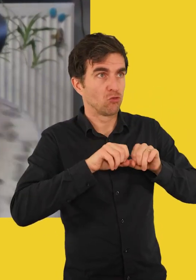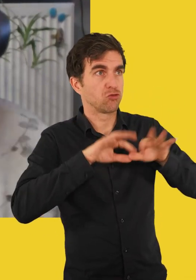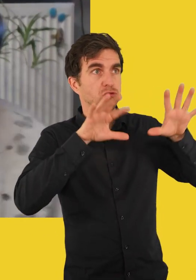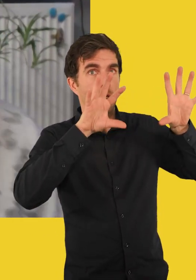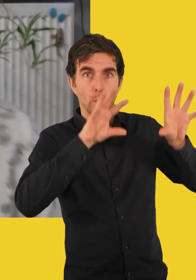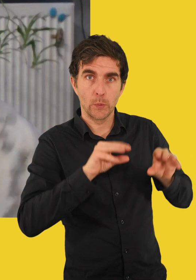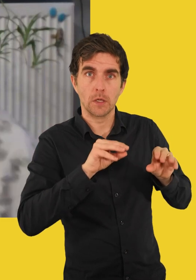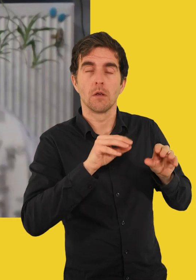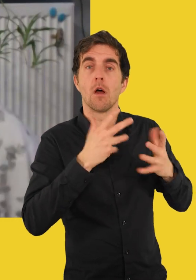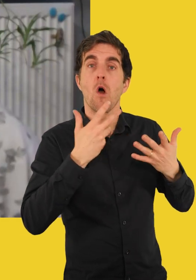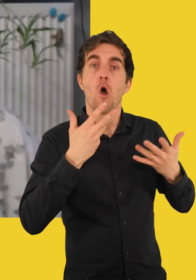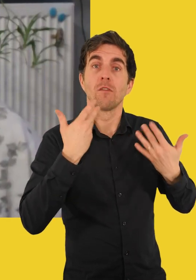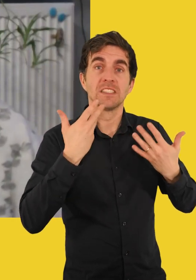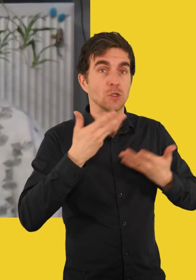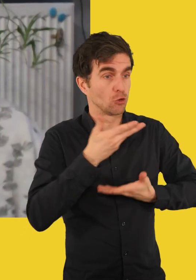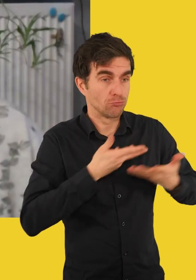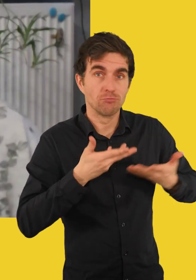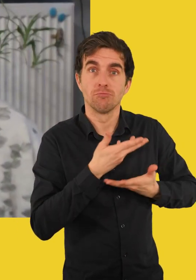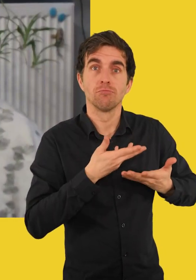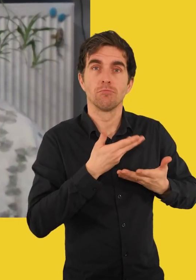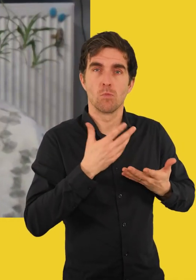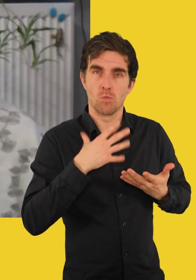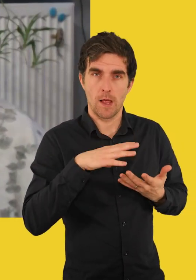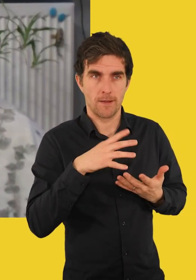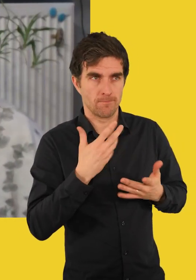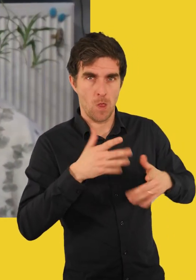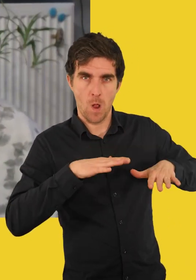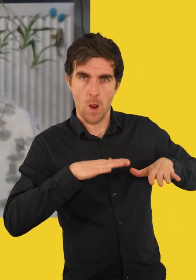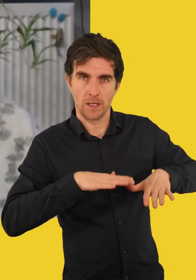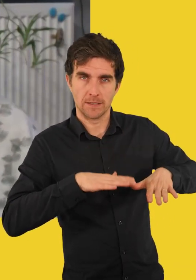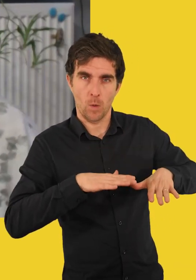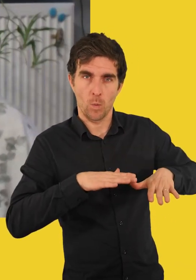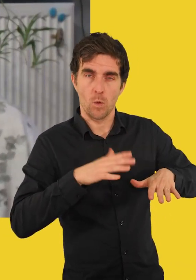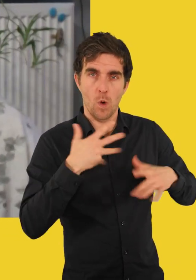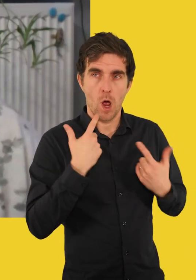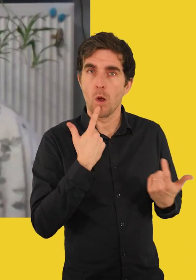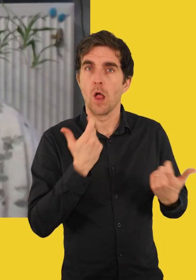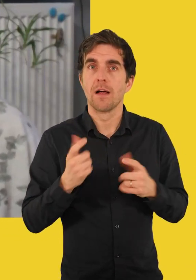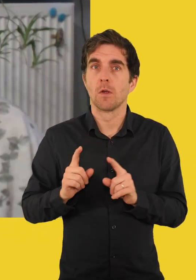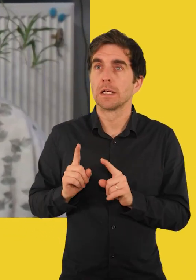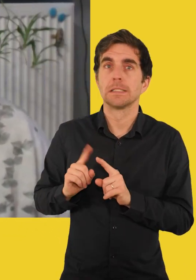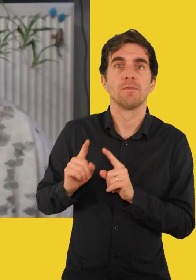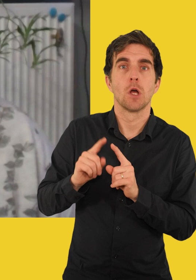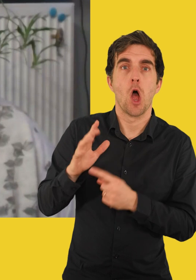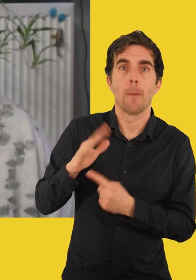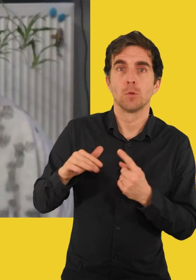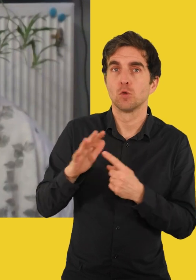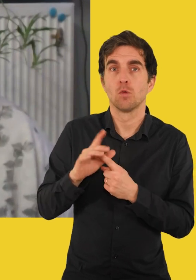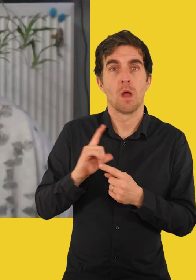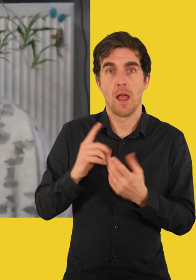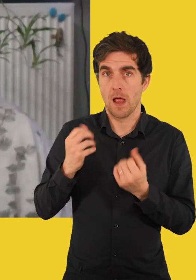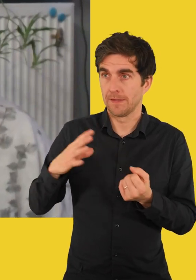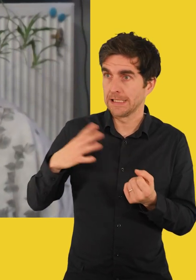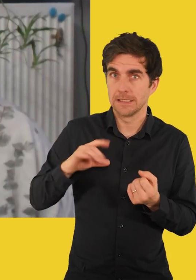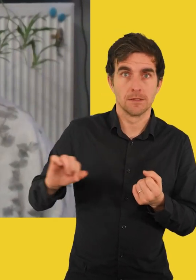the conversation around multiplicity being that slowing down will look different for every community because it needs to meet the needs